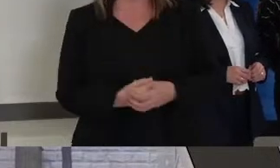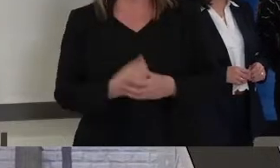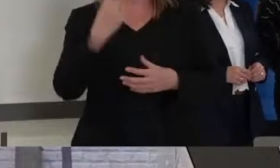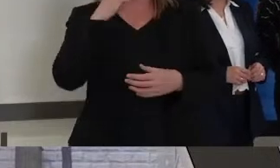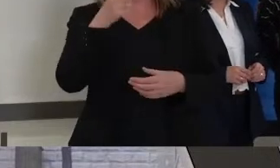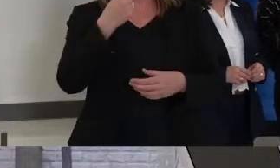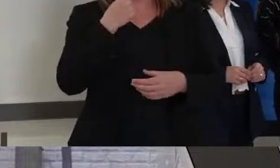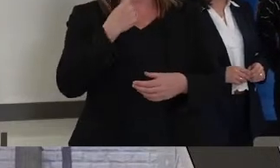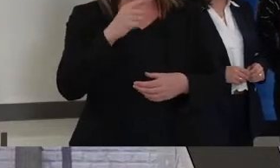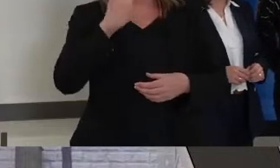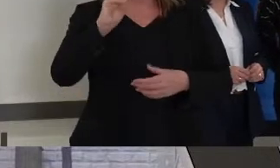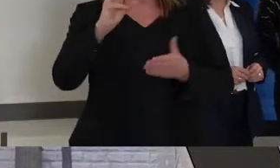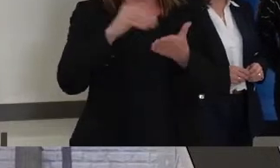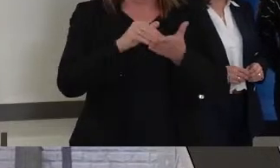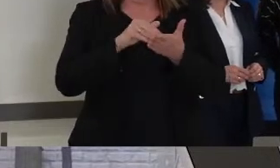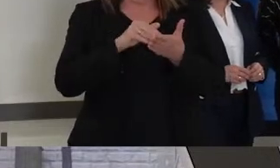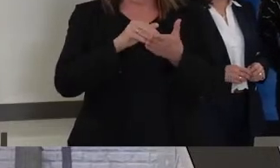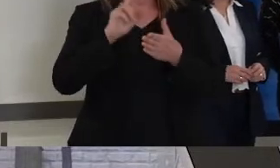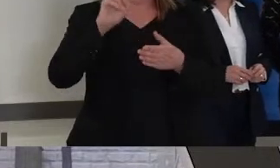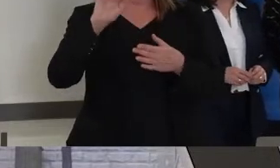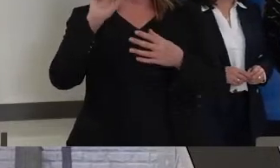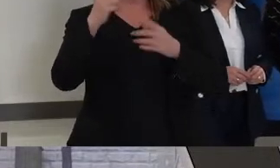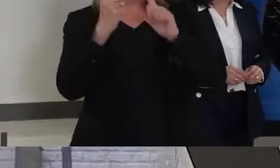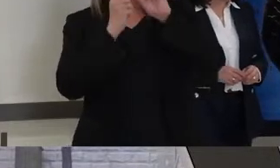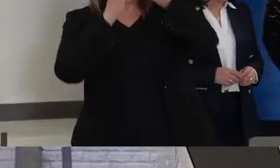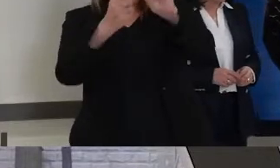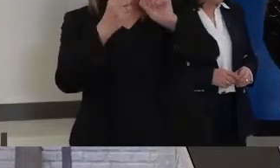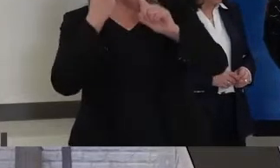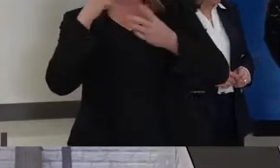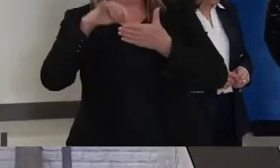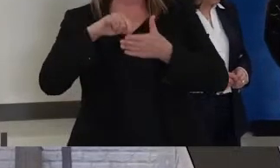6,000 units was the goal for this to raise, but I